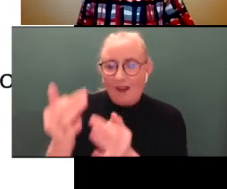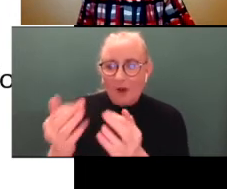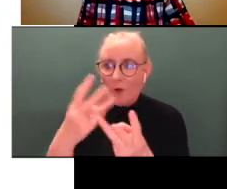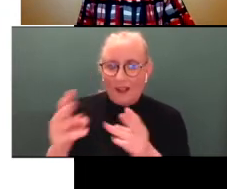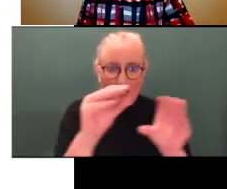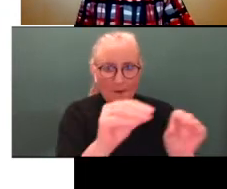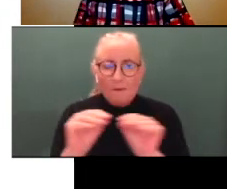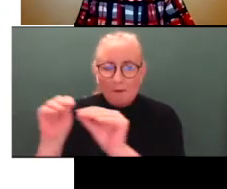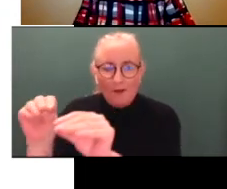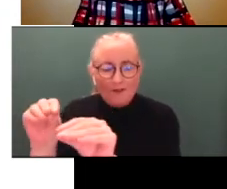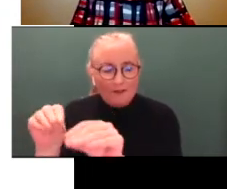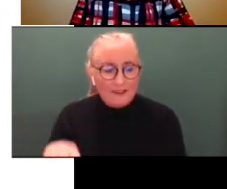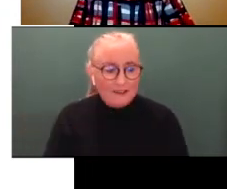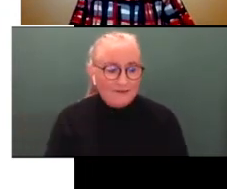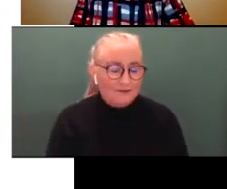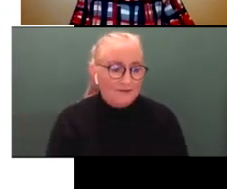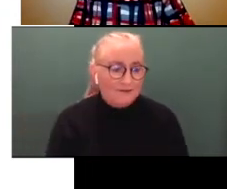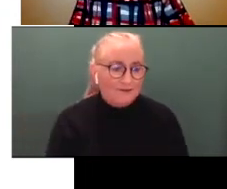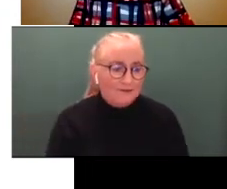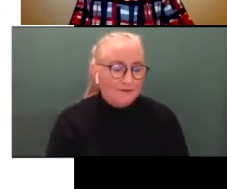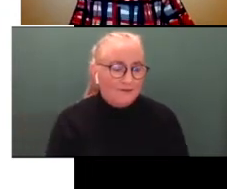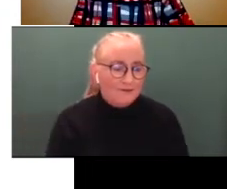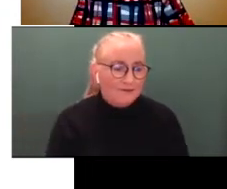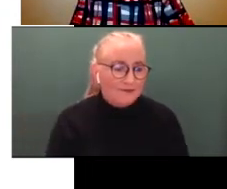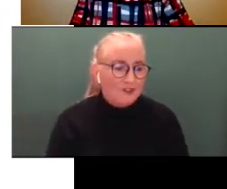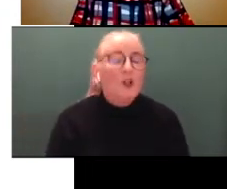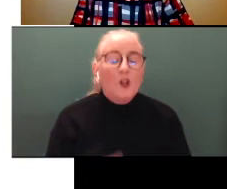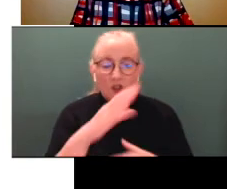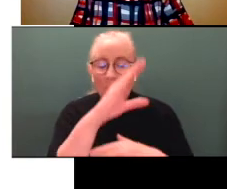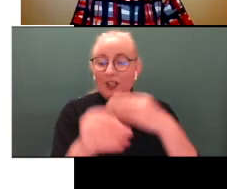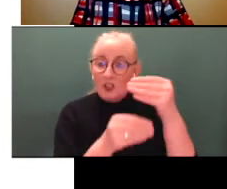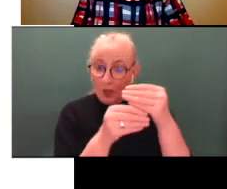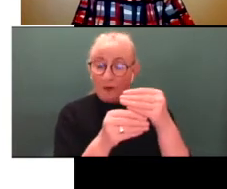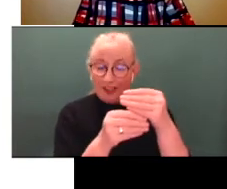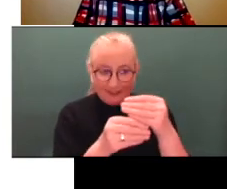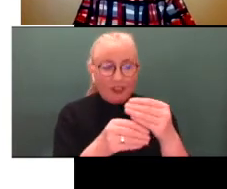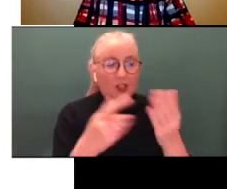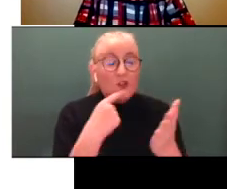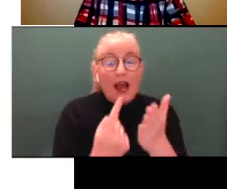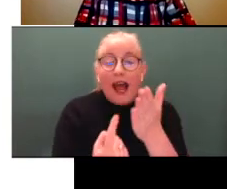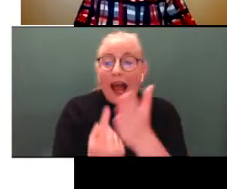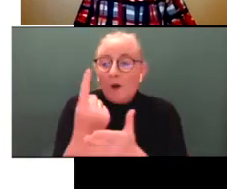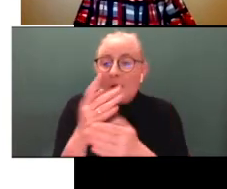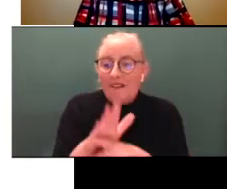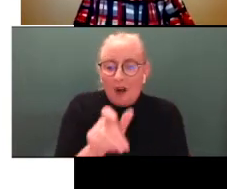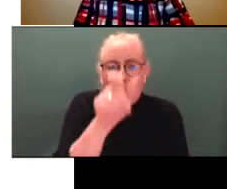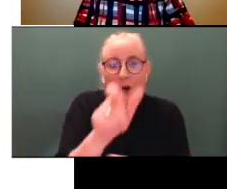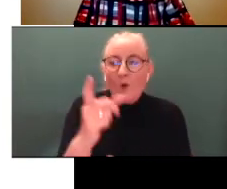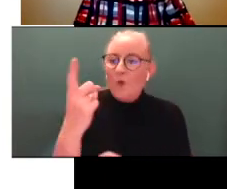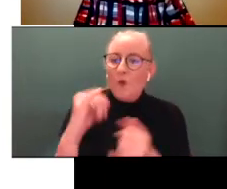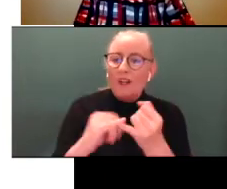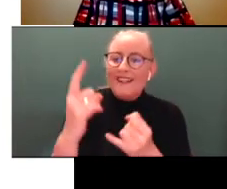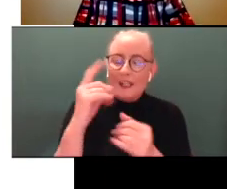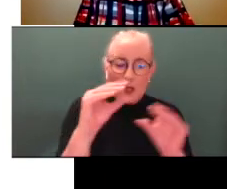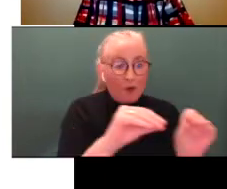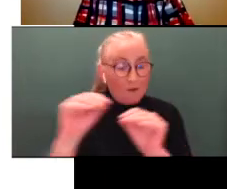the move. So in conclusion, the outcomes for participants that transitioned have